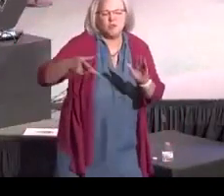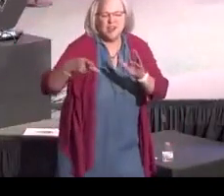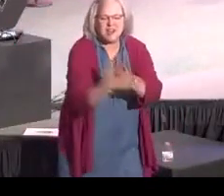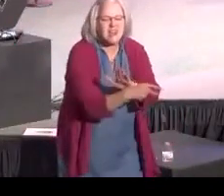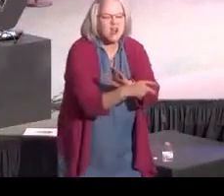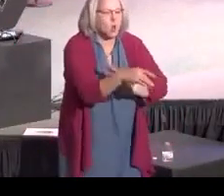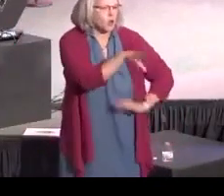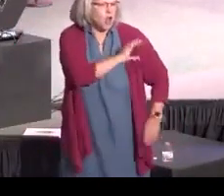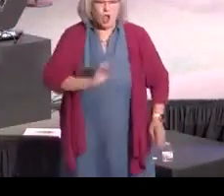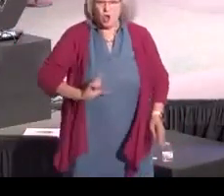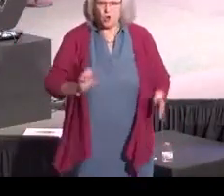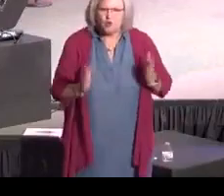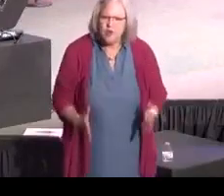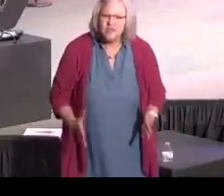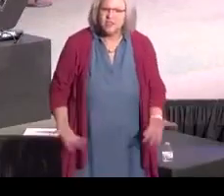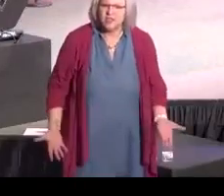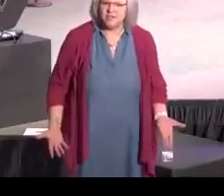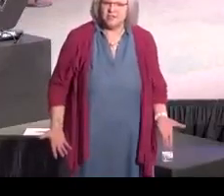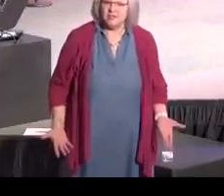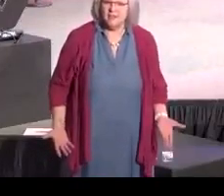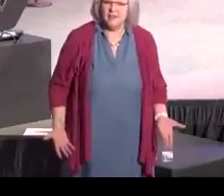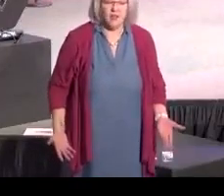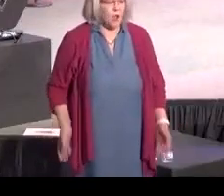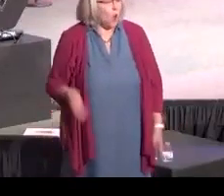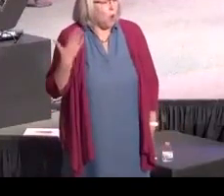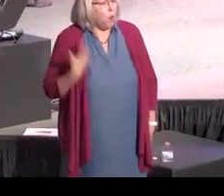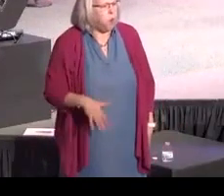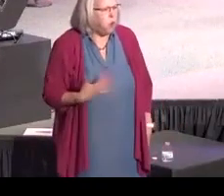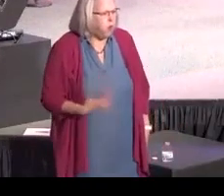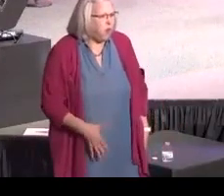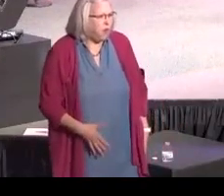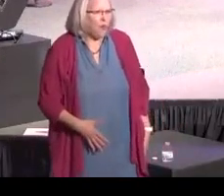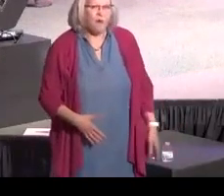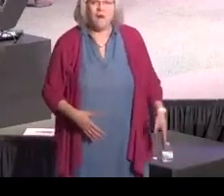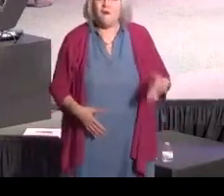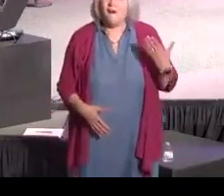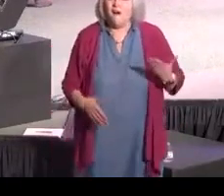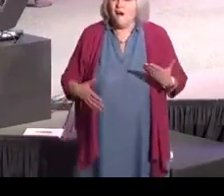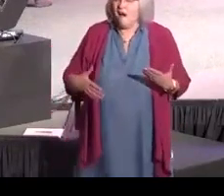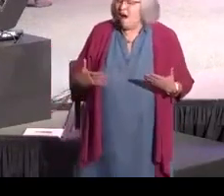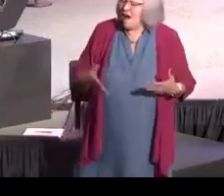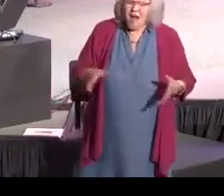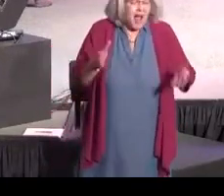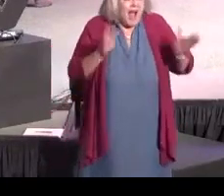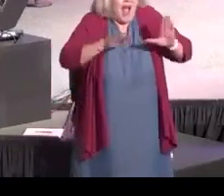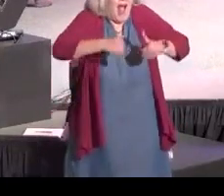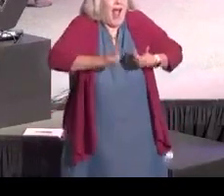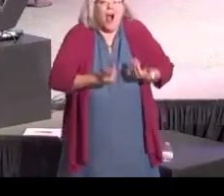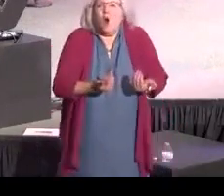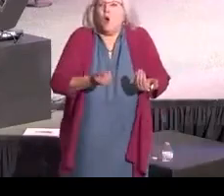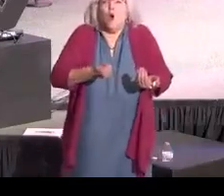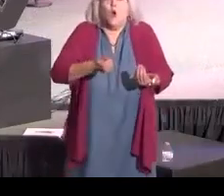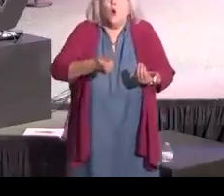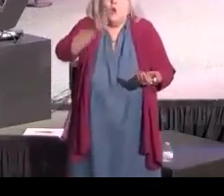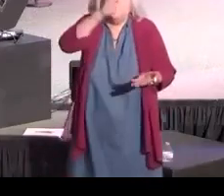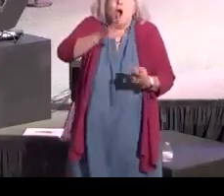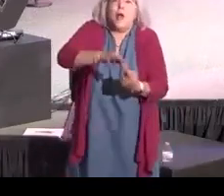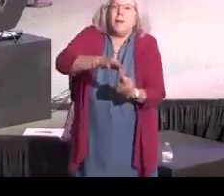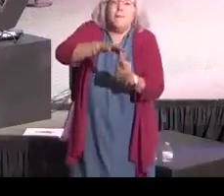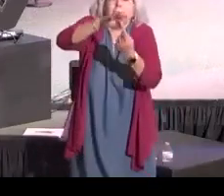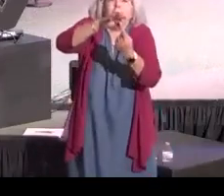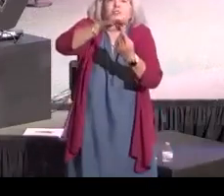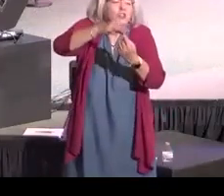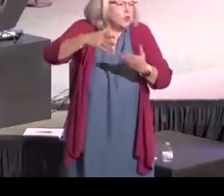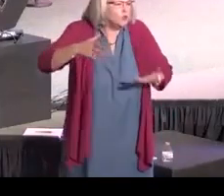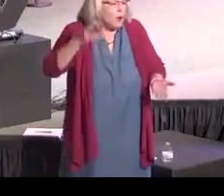yet, this was a person with a past. You know what I mean by a past? He didn't have a good track record. In fact, if he